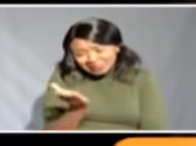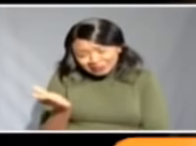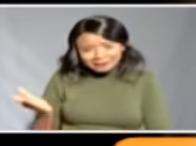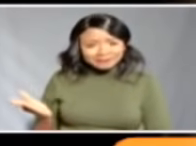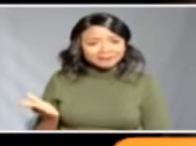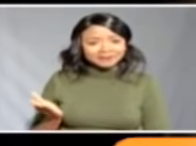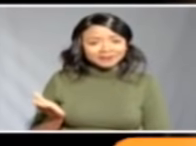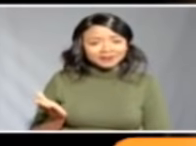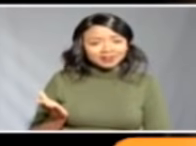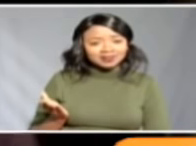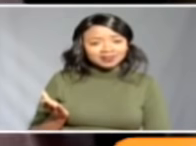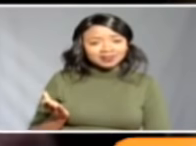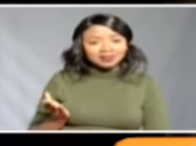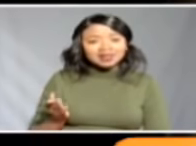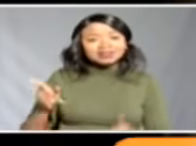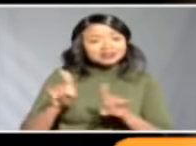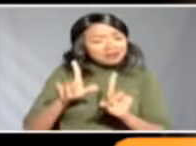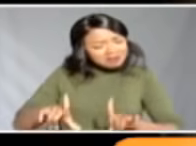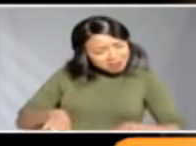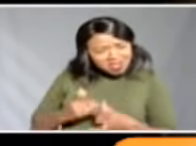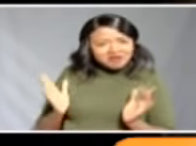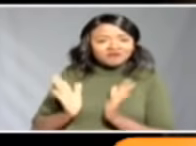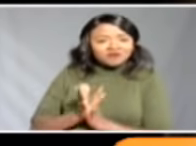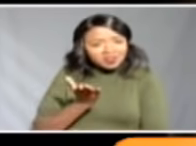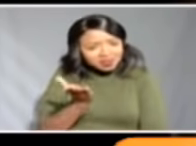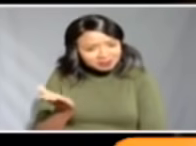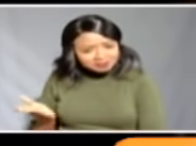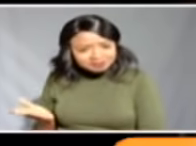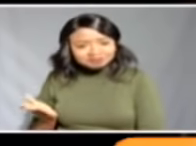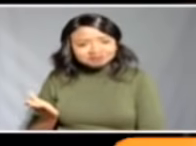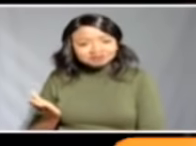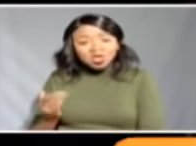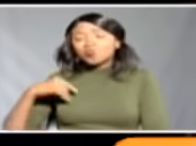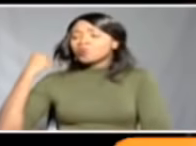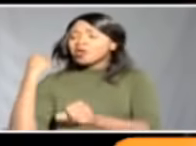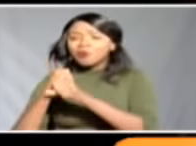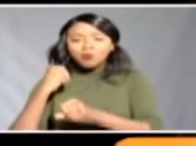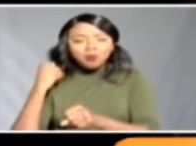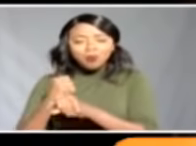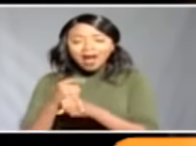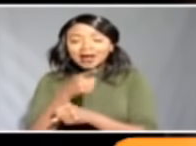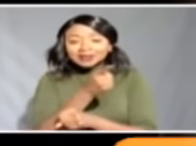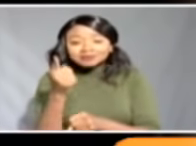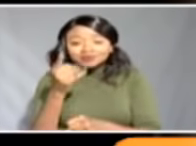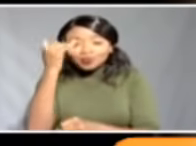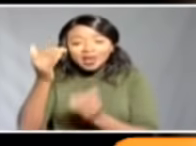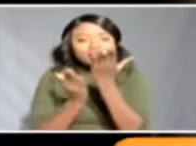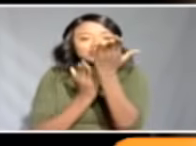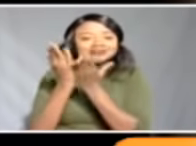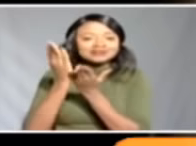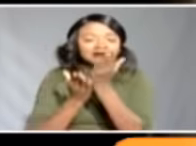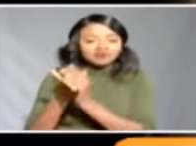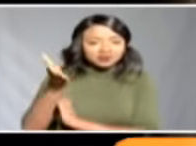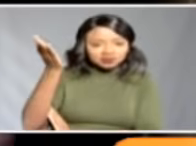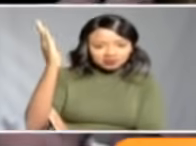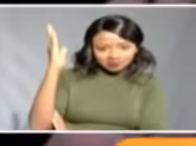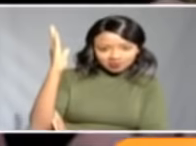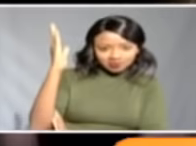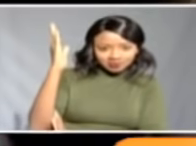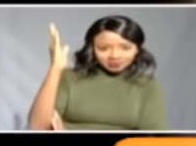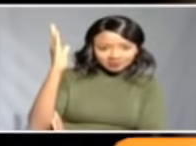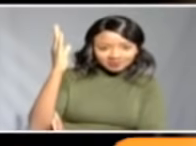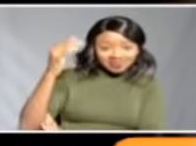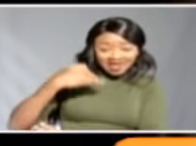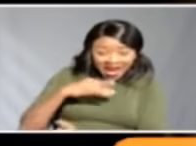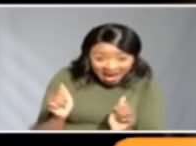wengine na tunaishi hapa. Tukifanya kazi hii kama watumishi wa Mungu, hatujawahi kuwa